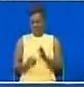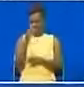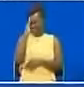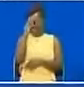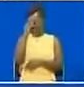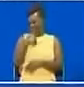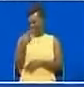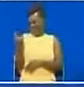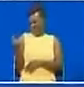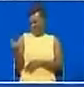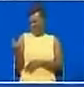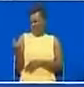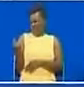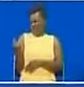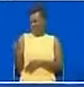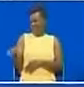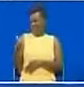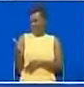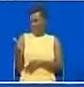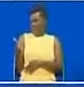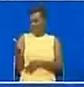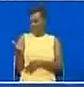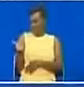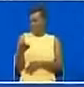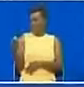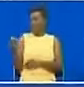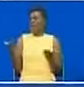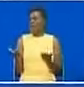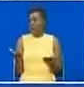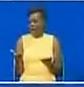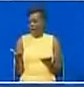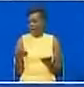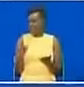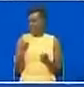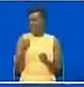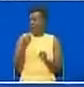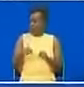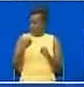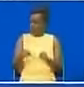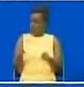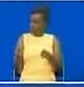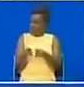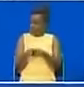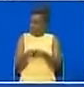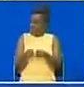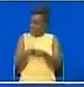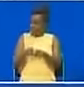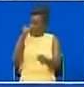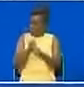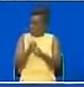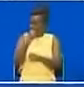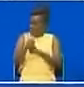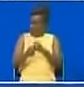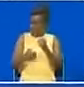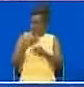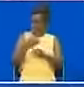doubts on the ground as to whether he shall be able to do the same